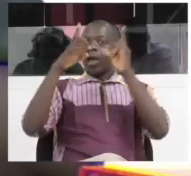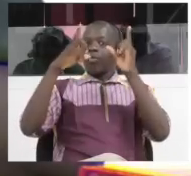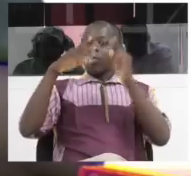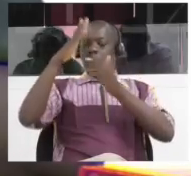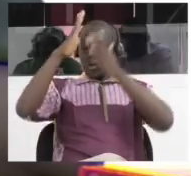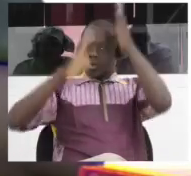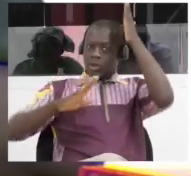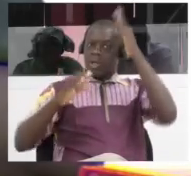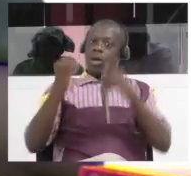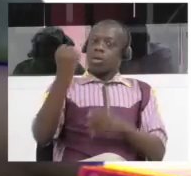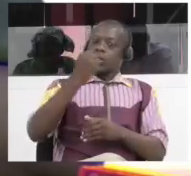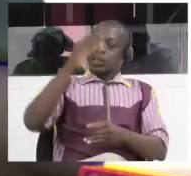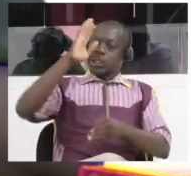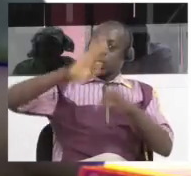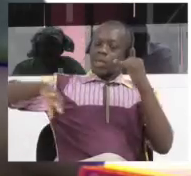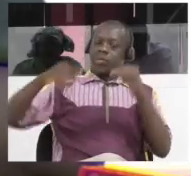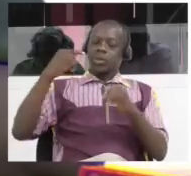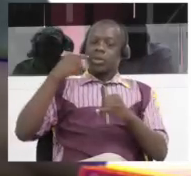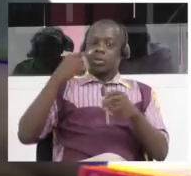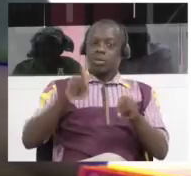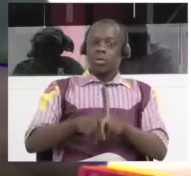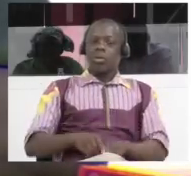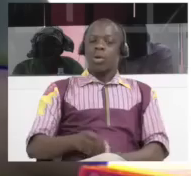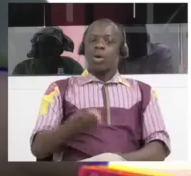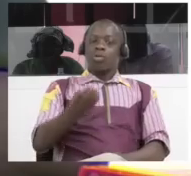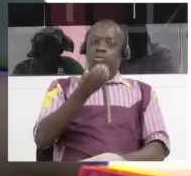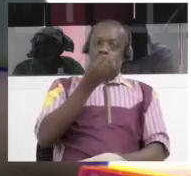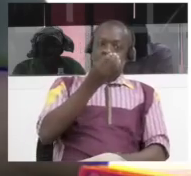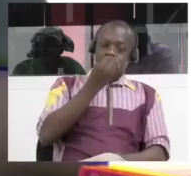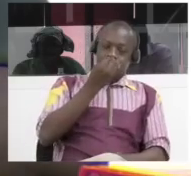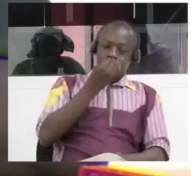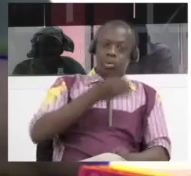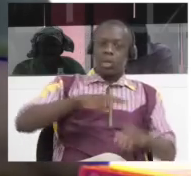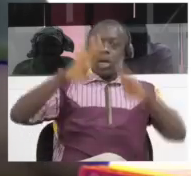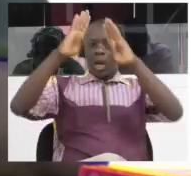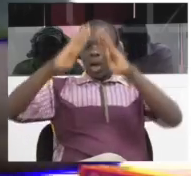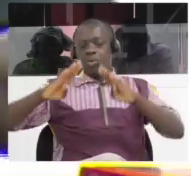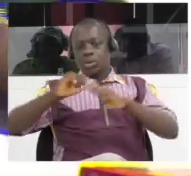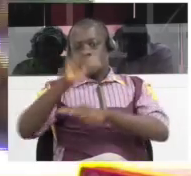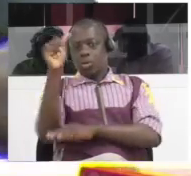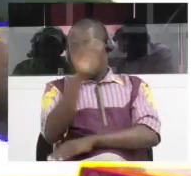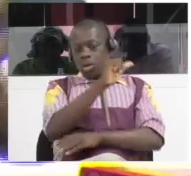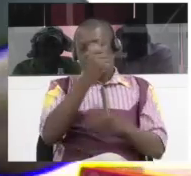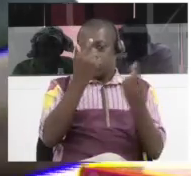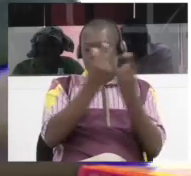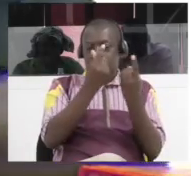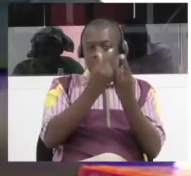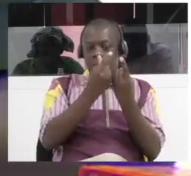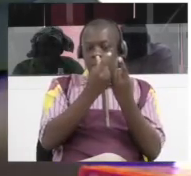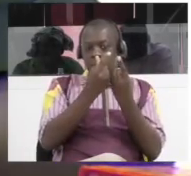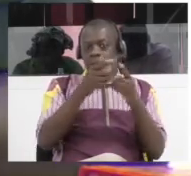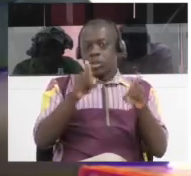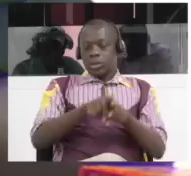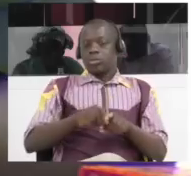day, the feeding, the accommodation and other aspects of the